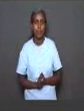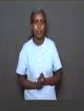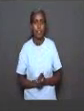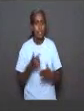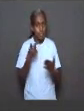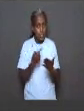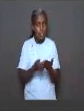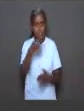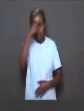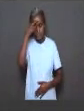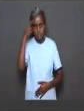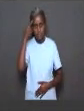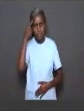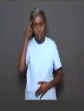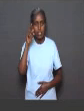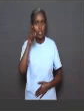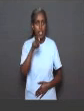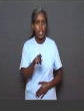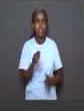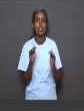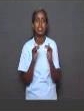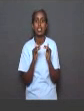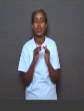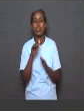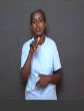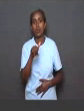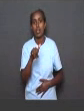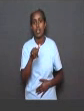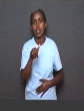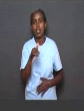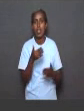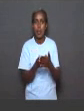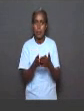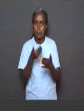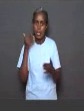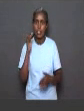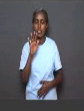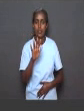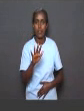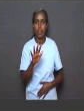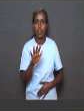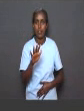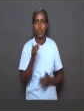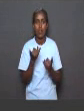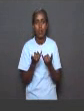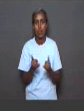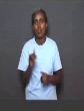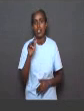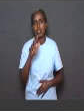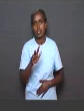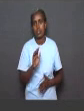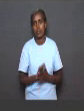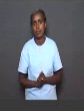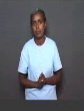In this case, x equals y minus 5 over 3.